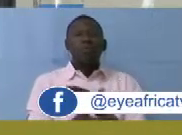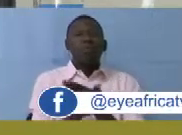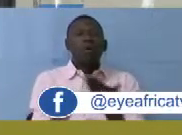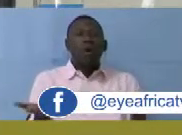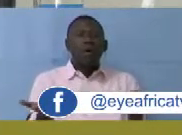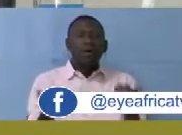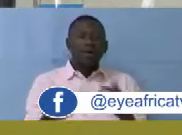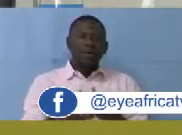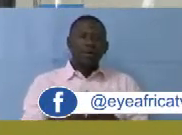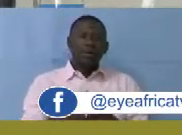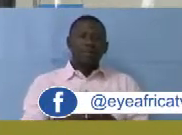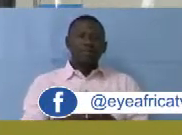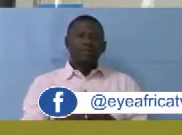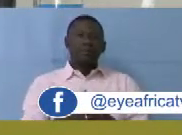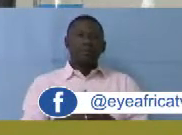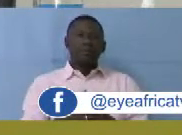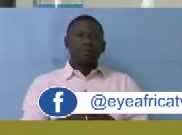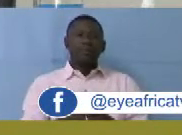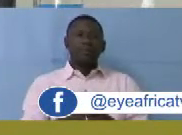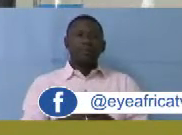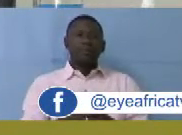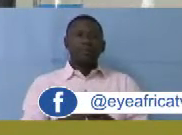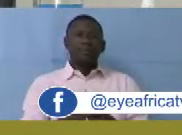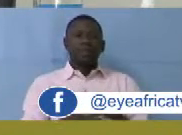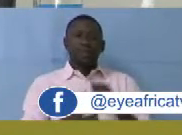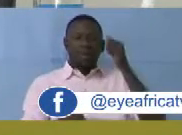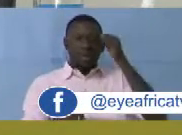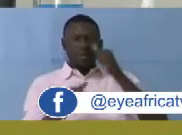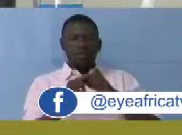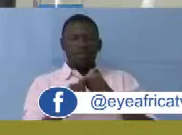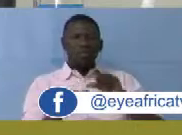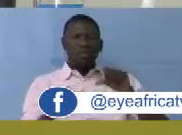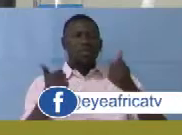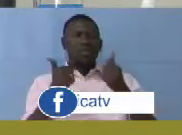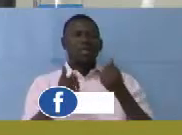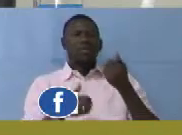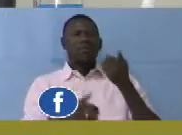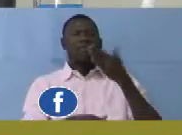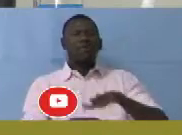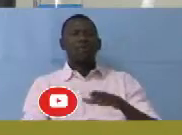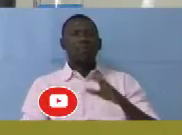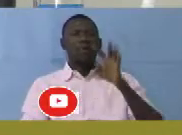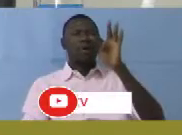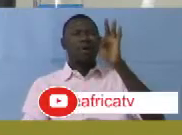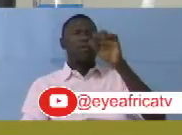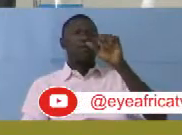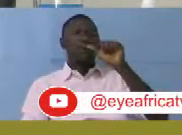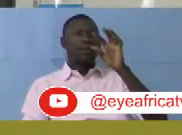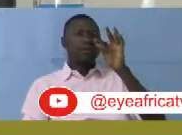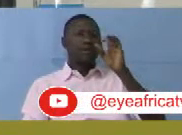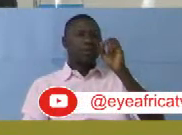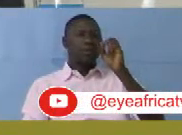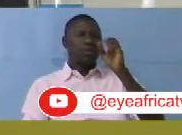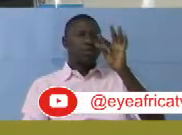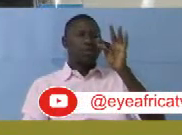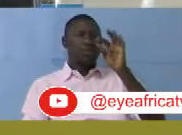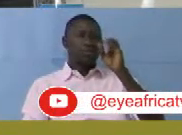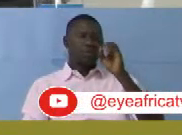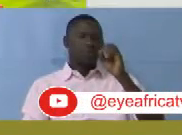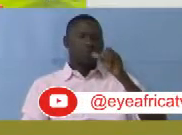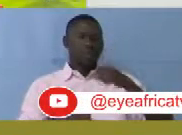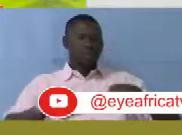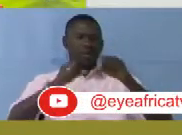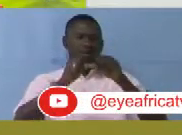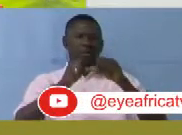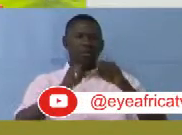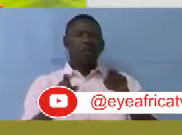Remember, we started from up, that is Fatoto area. Hakilo baka na fulonan santo lale, wale mfatoto mafamuti. Yeah, with